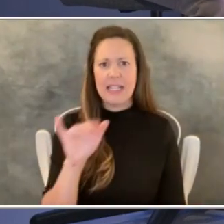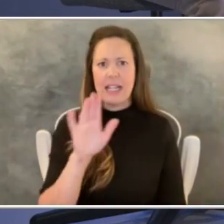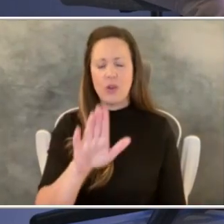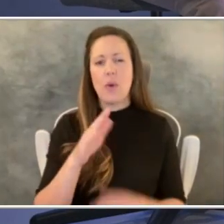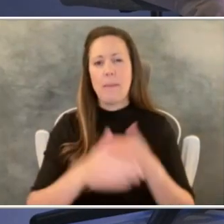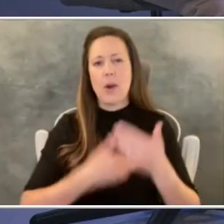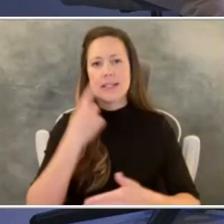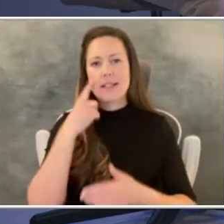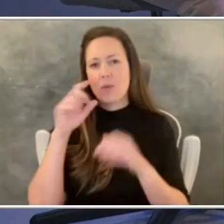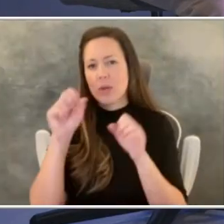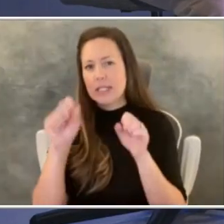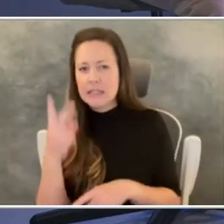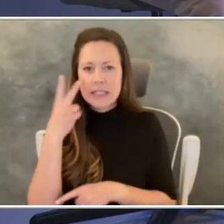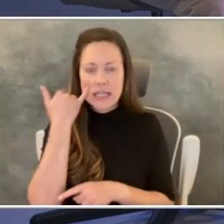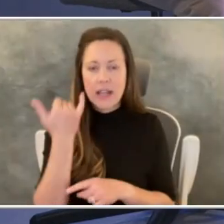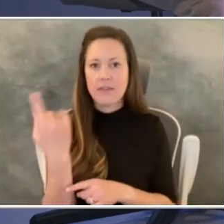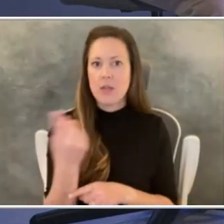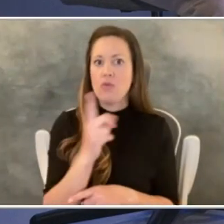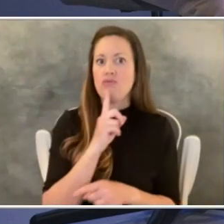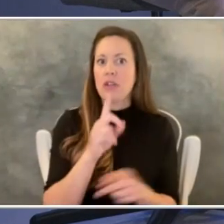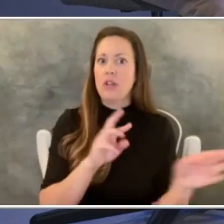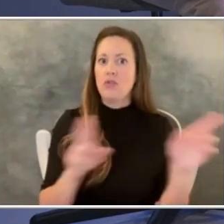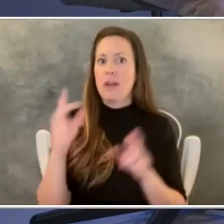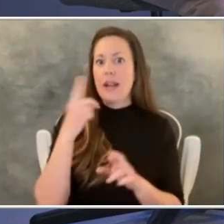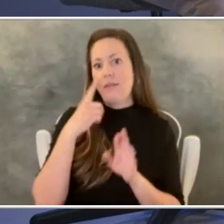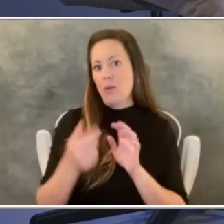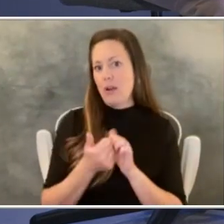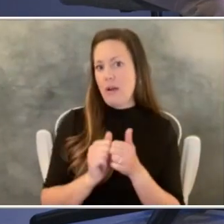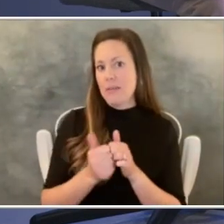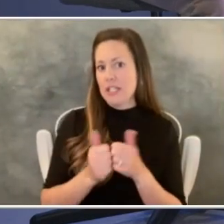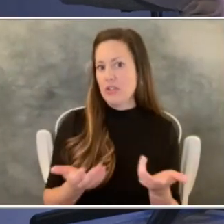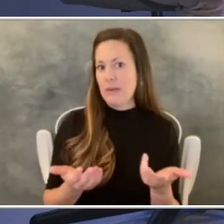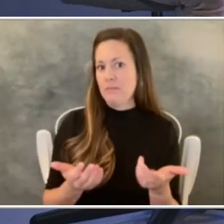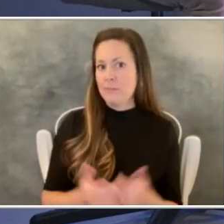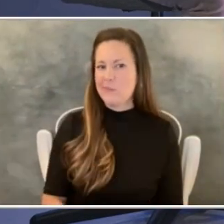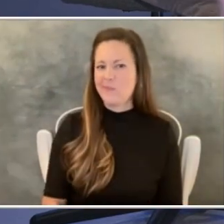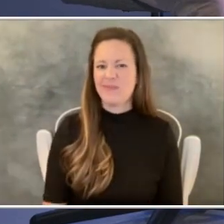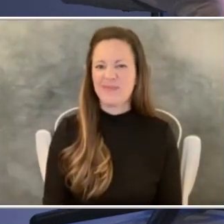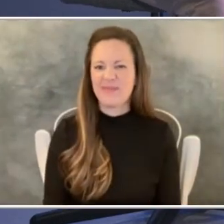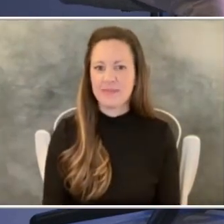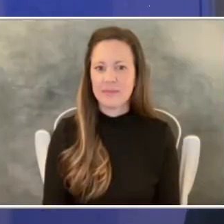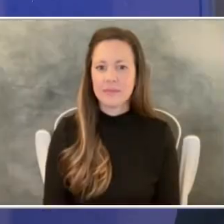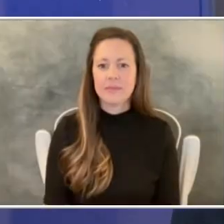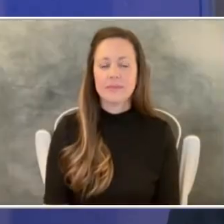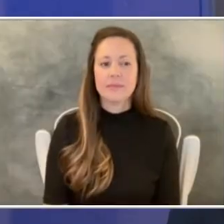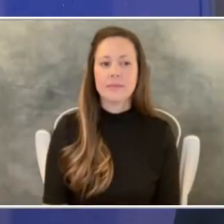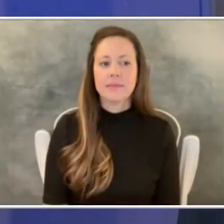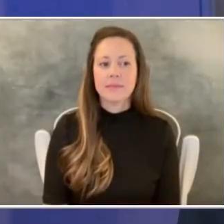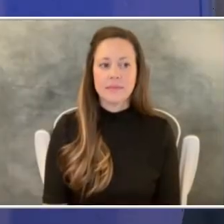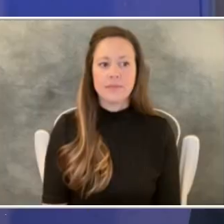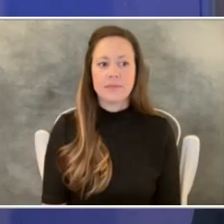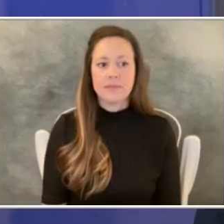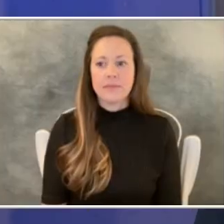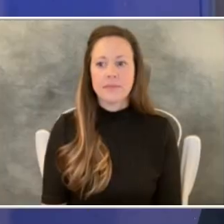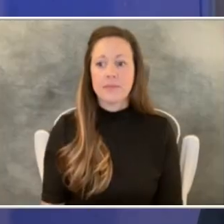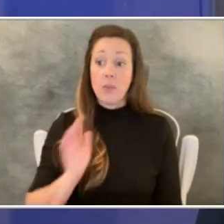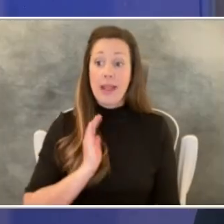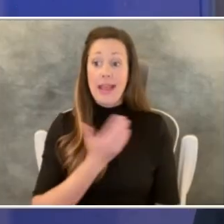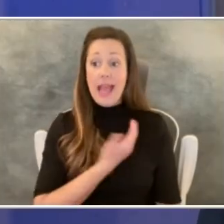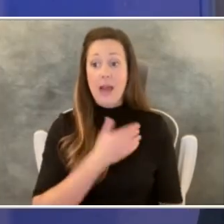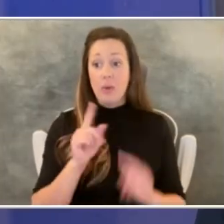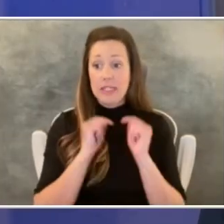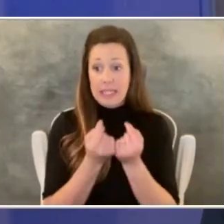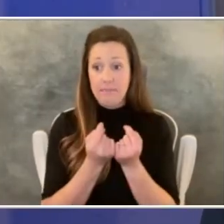athlete's really ready for a competition like we see here? Our team, our sports medicine team, has